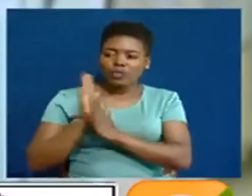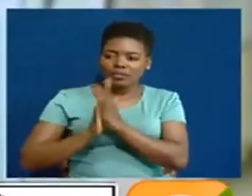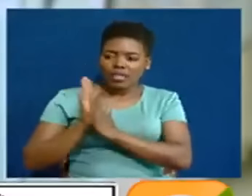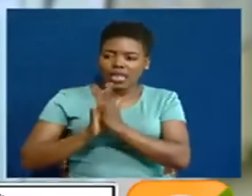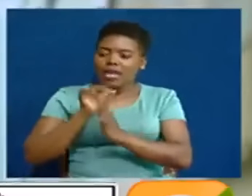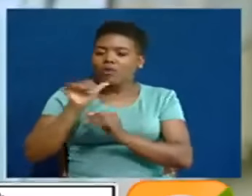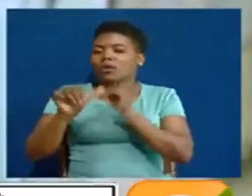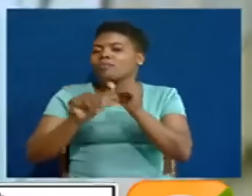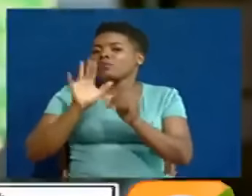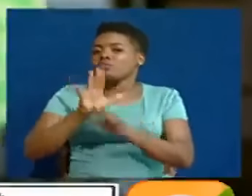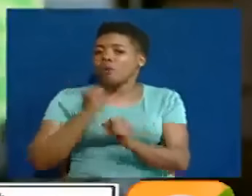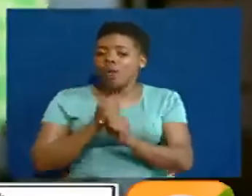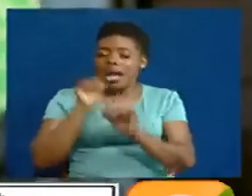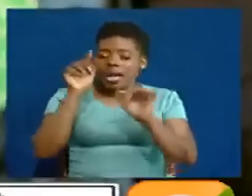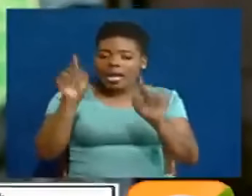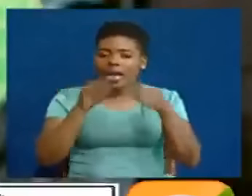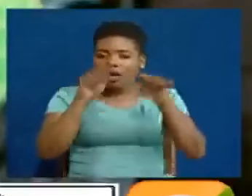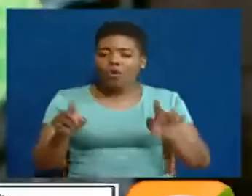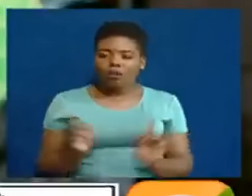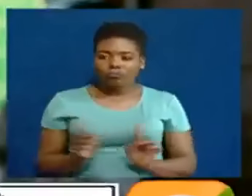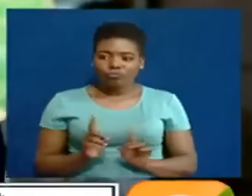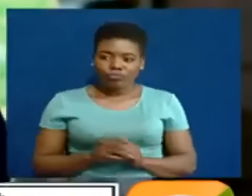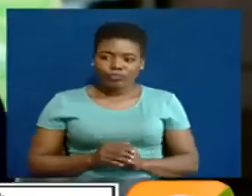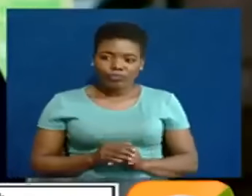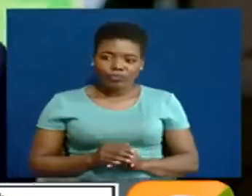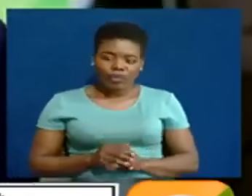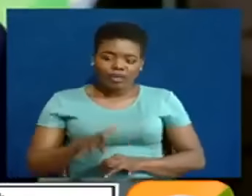not about his performance. It's unfortunate.